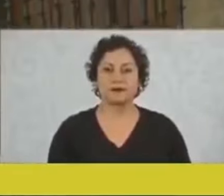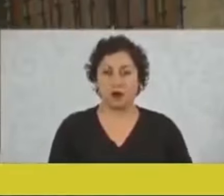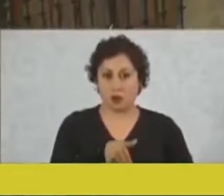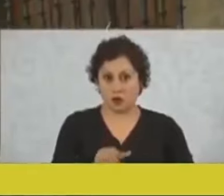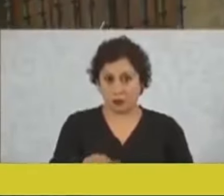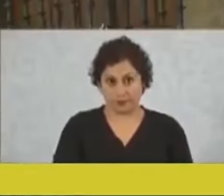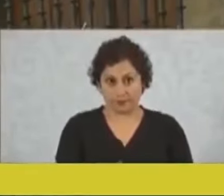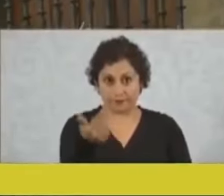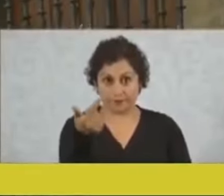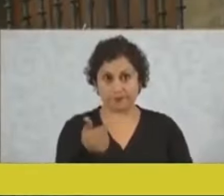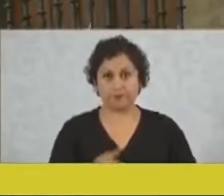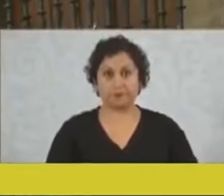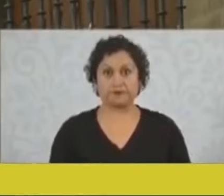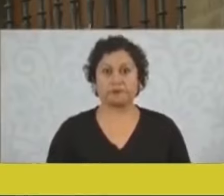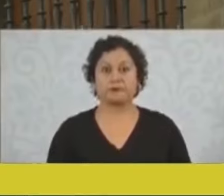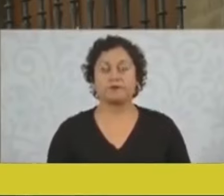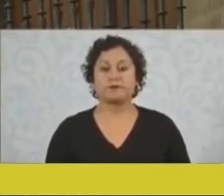nepotism.